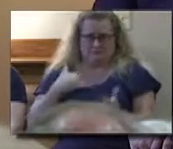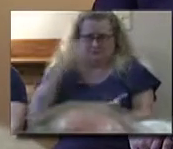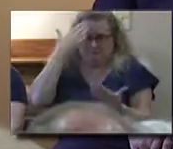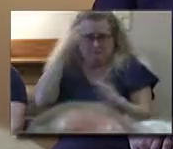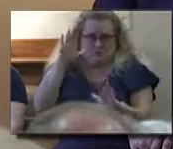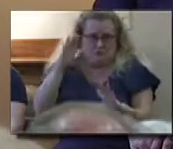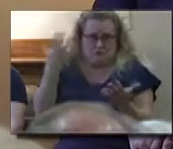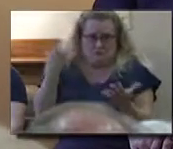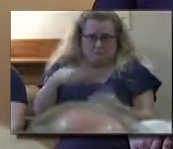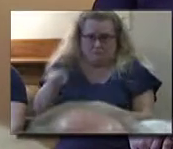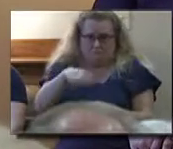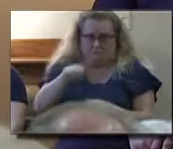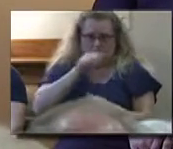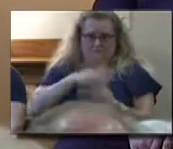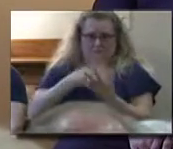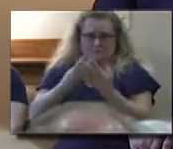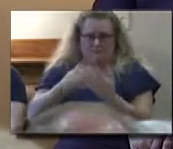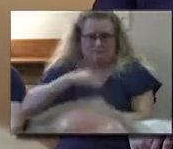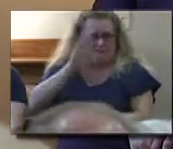what they had done.